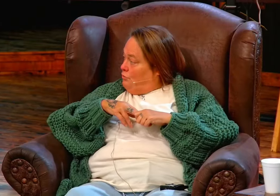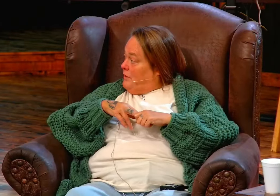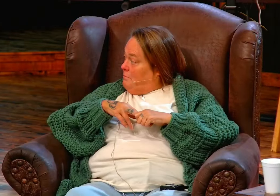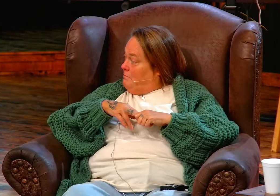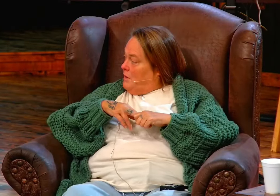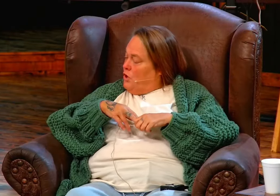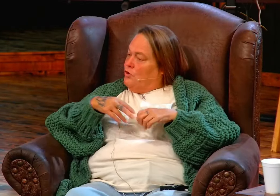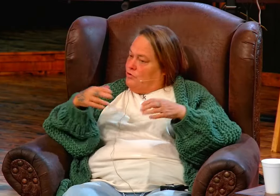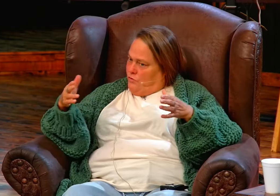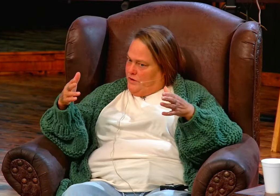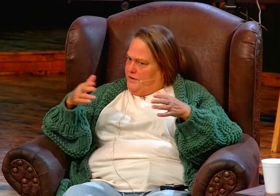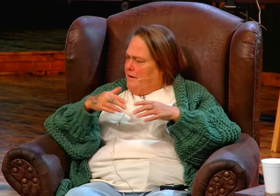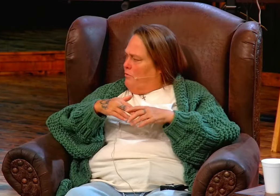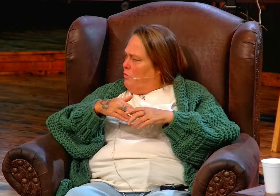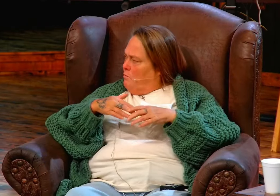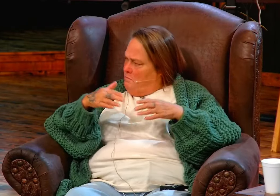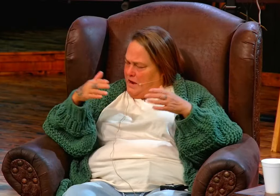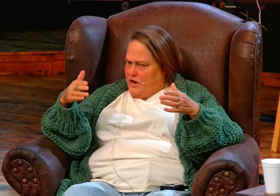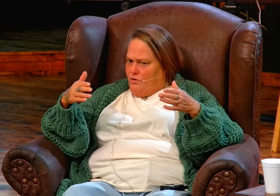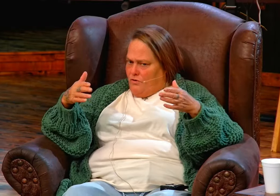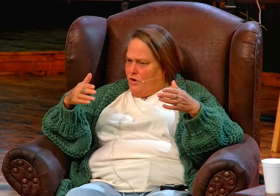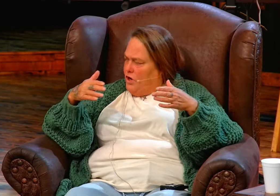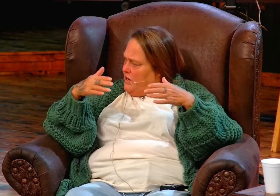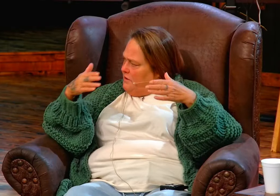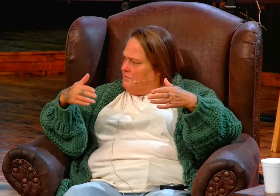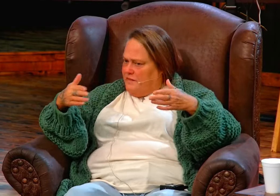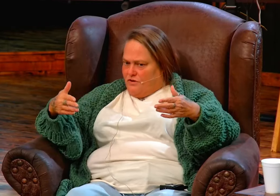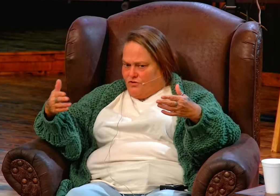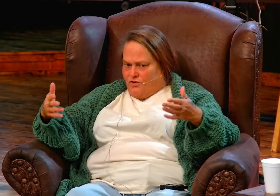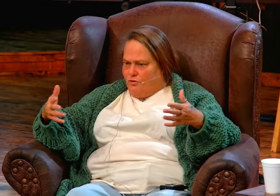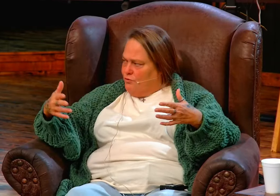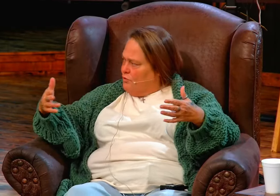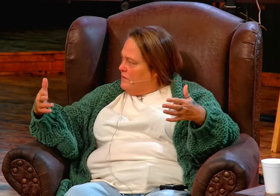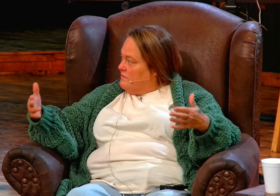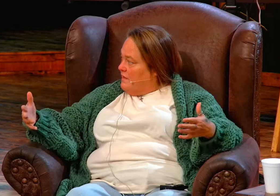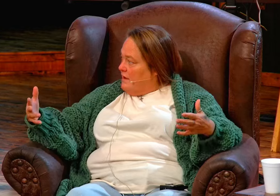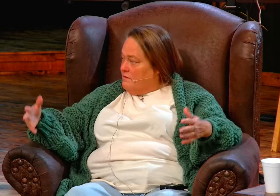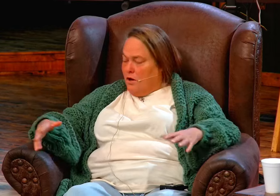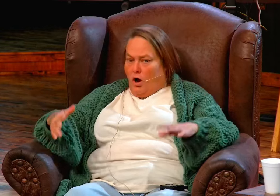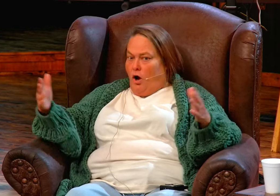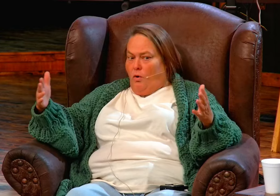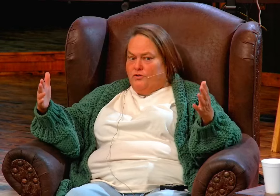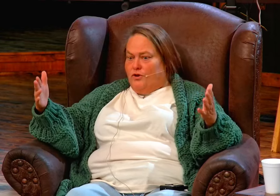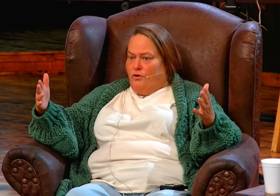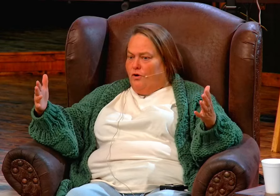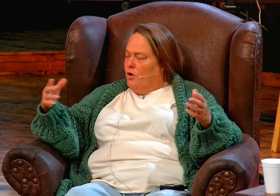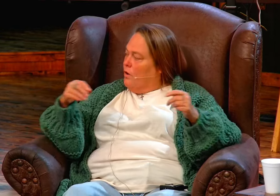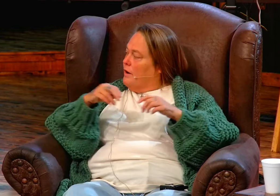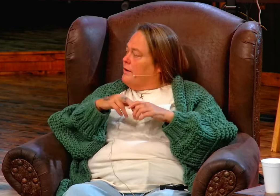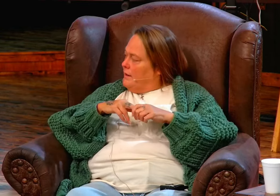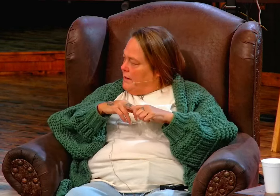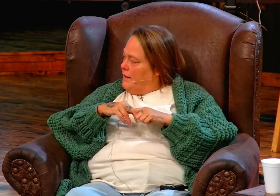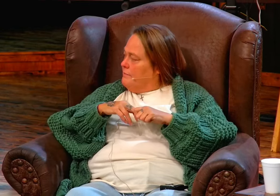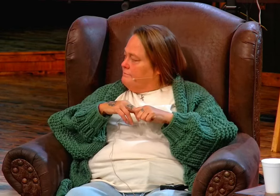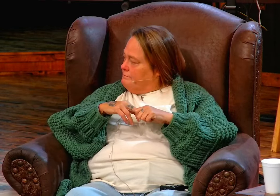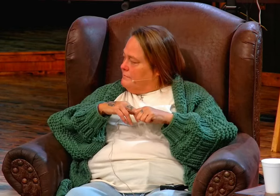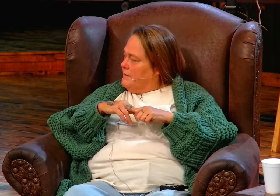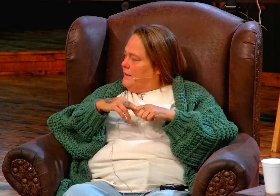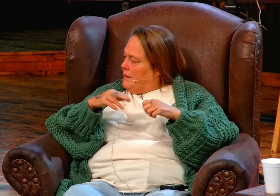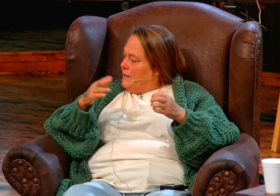children to them. So the devil gives these children these things. Oh, it's a unicorn.